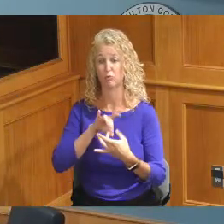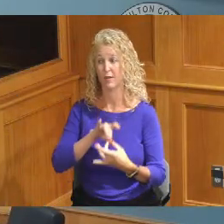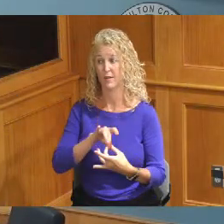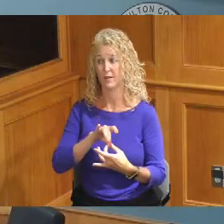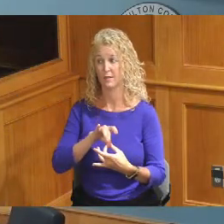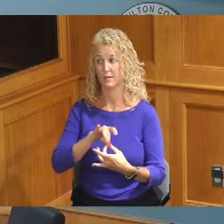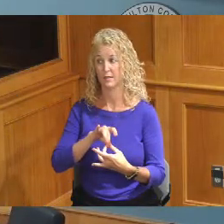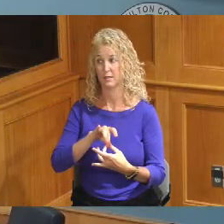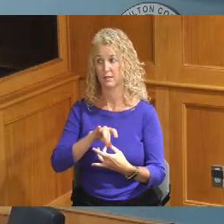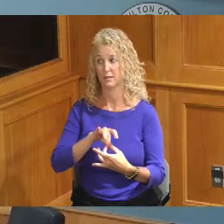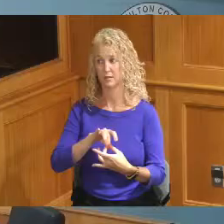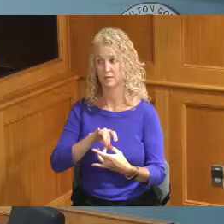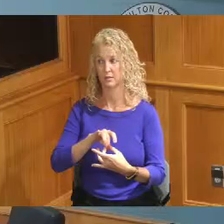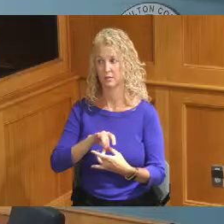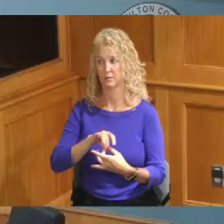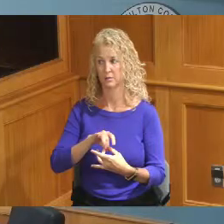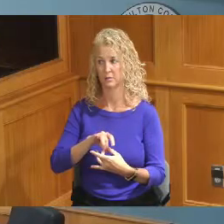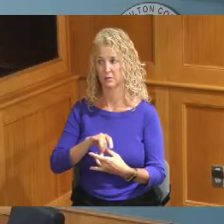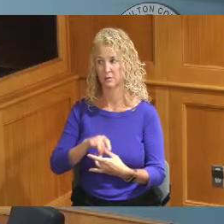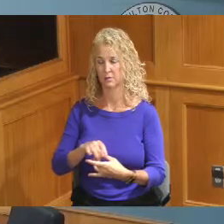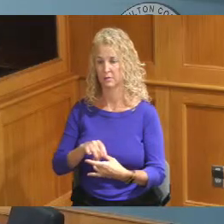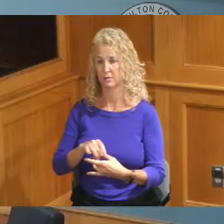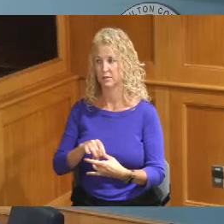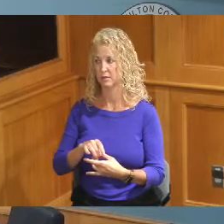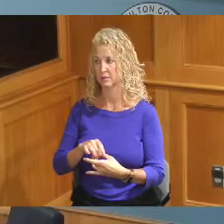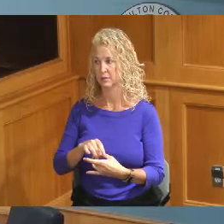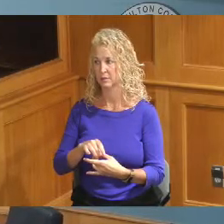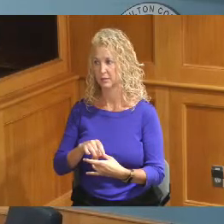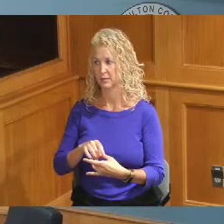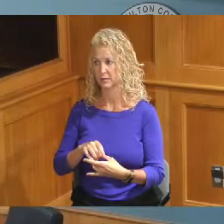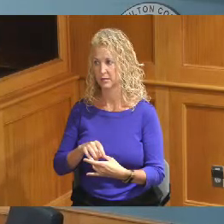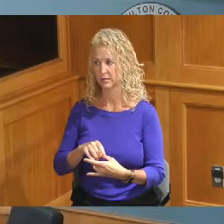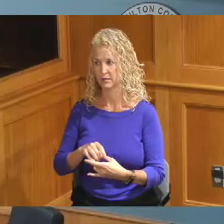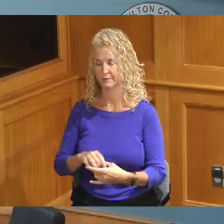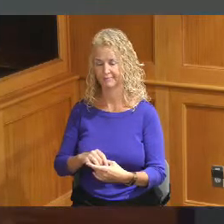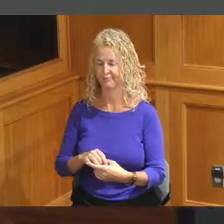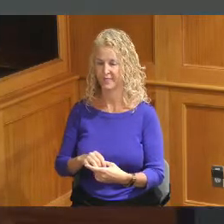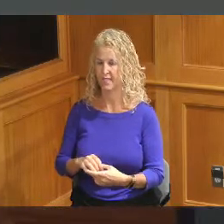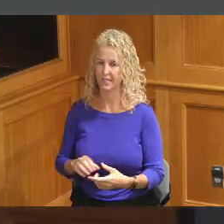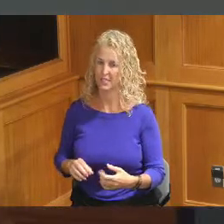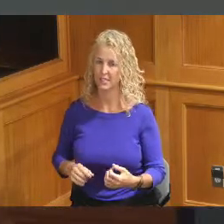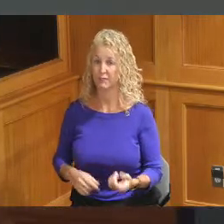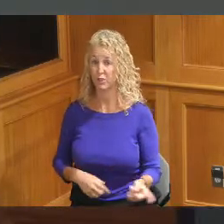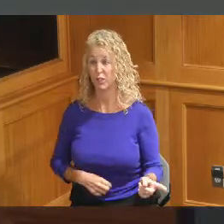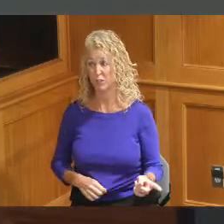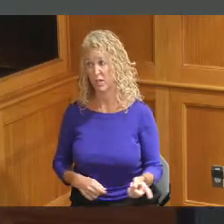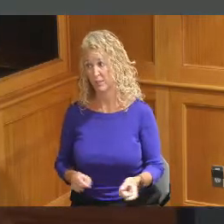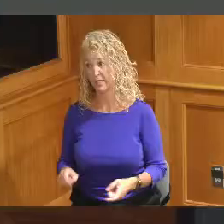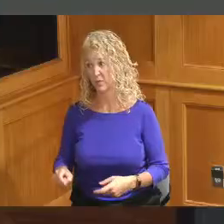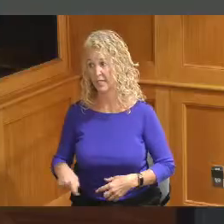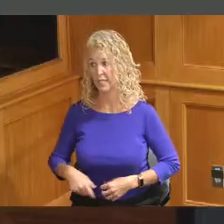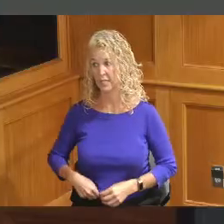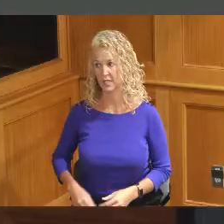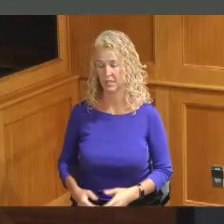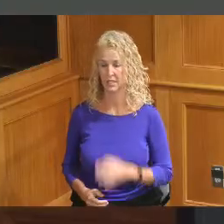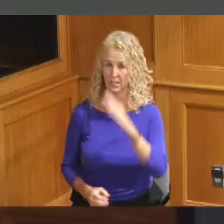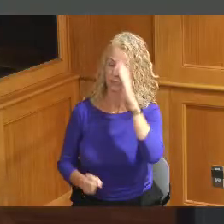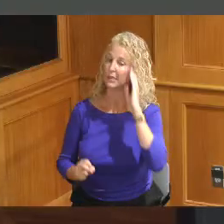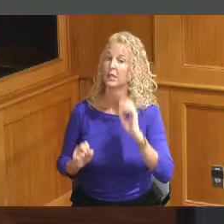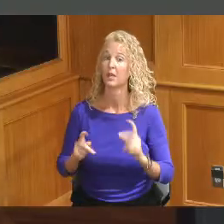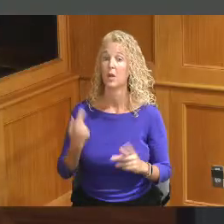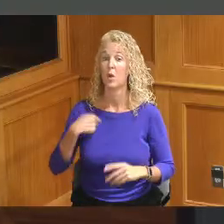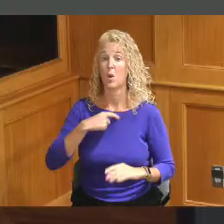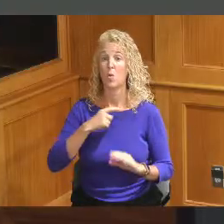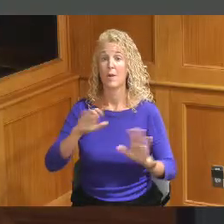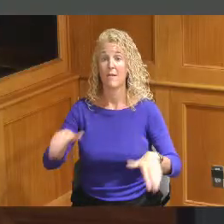the property west of Paycor Stadium. This is the Hilltop property. We are in the process of